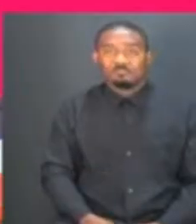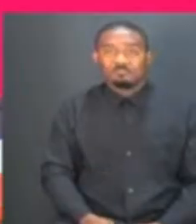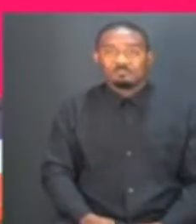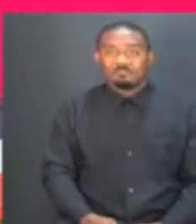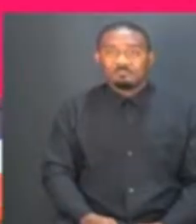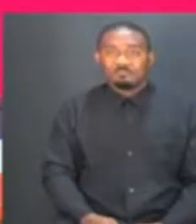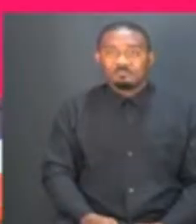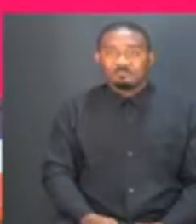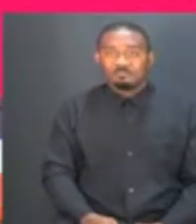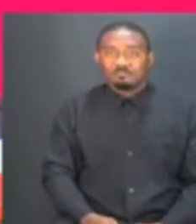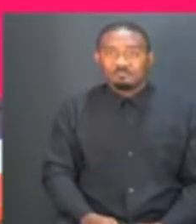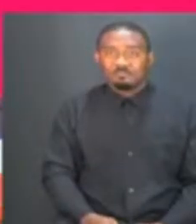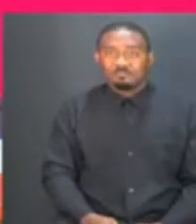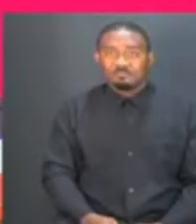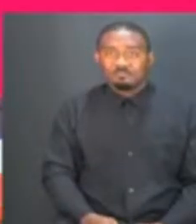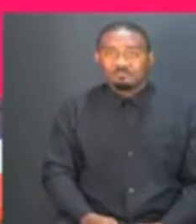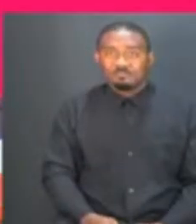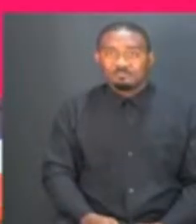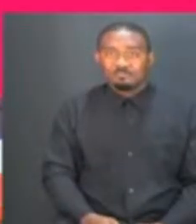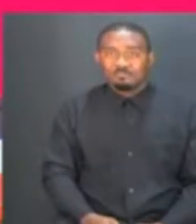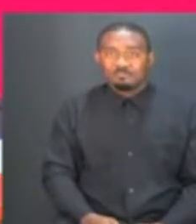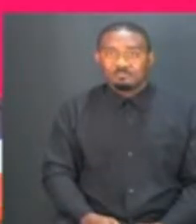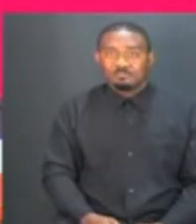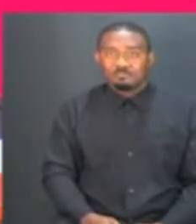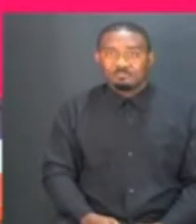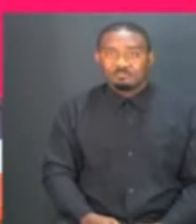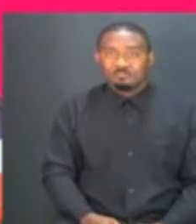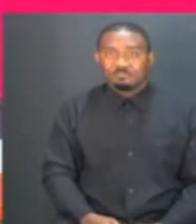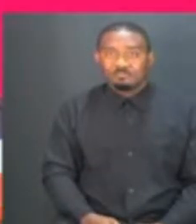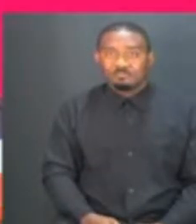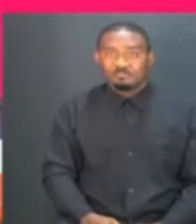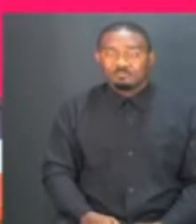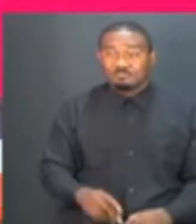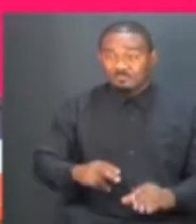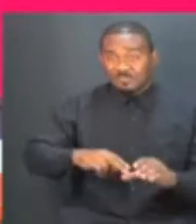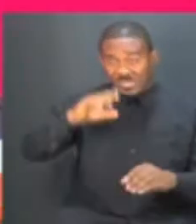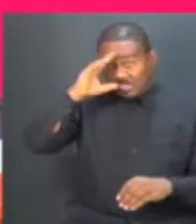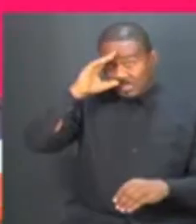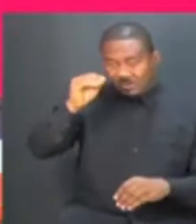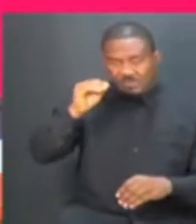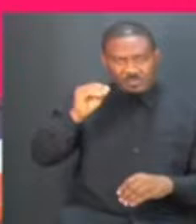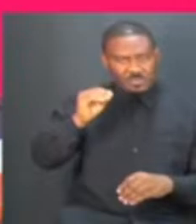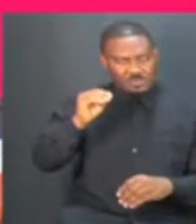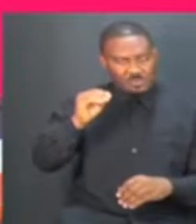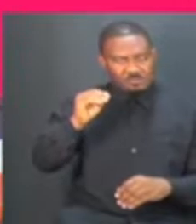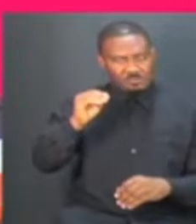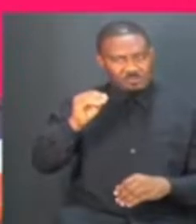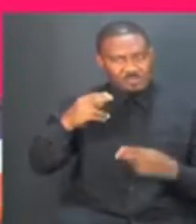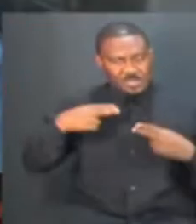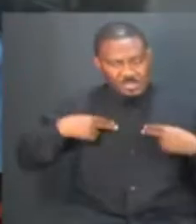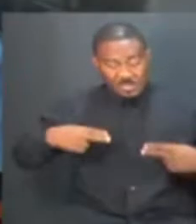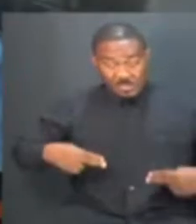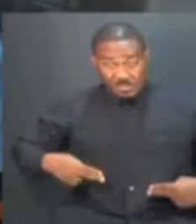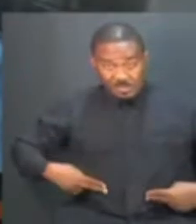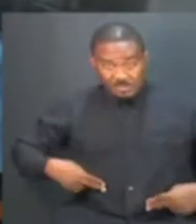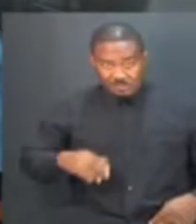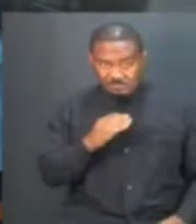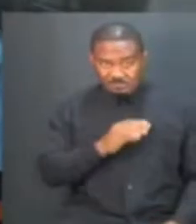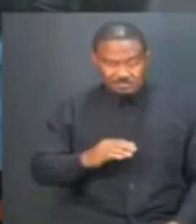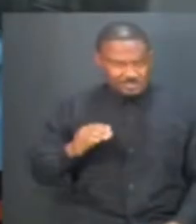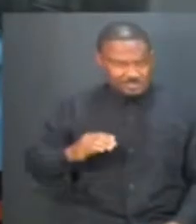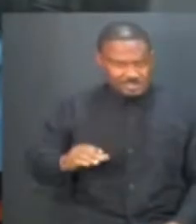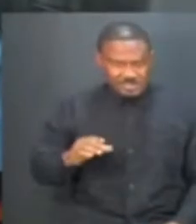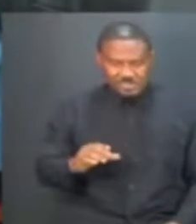Yes. Speaker, the chairman for the Health Committee, Dr. Ket Nawani. Nawani